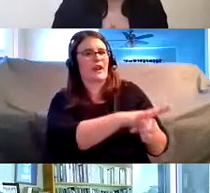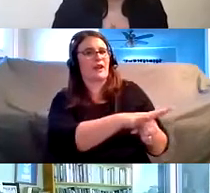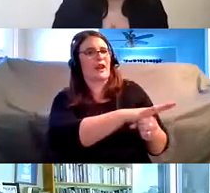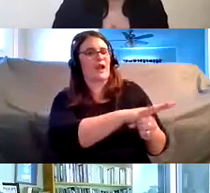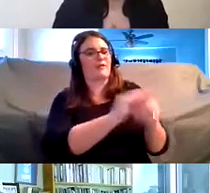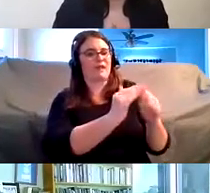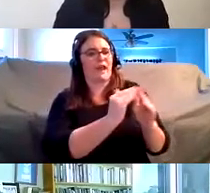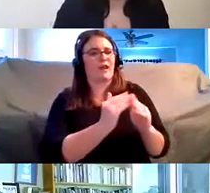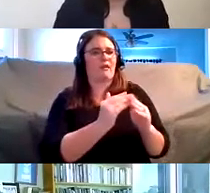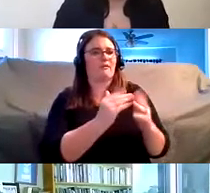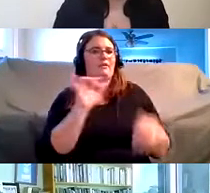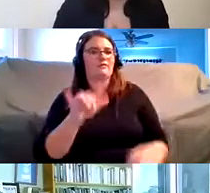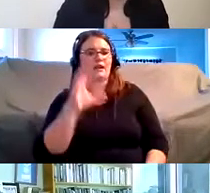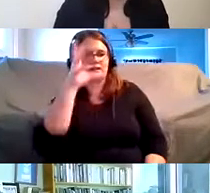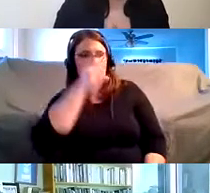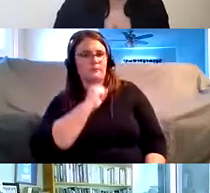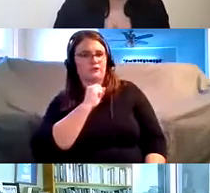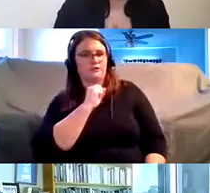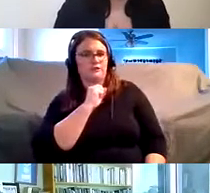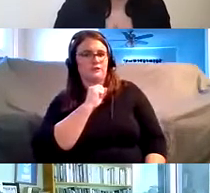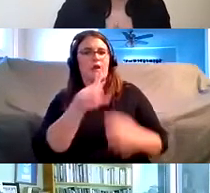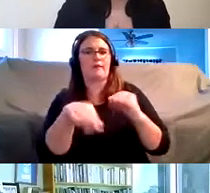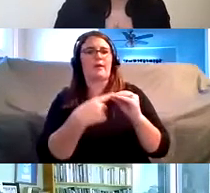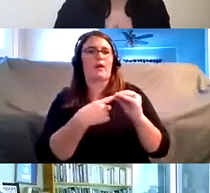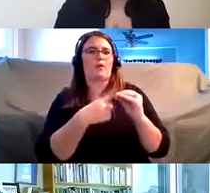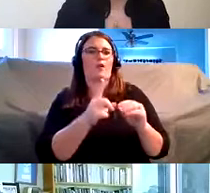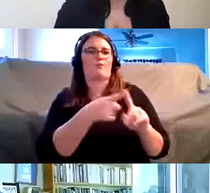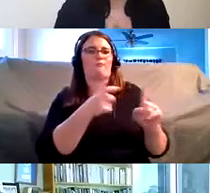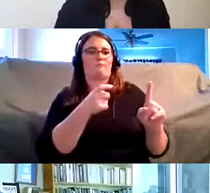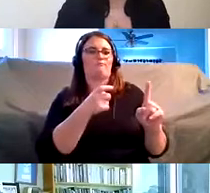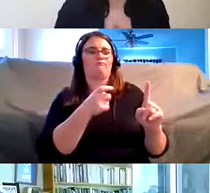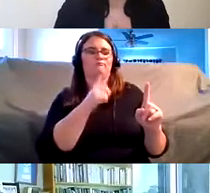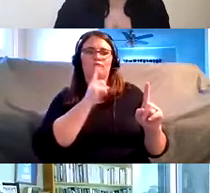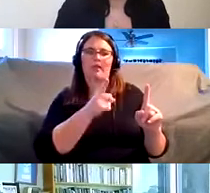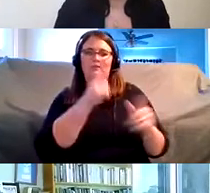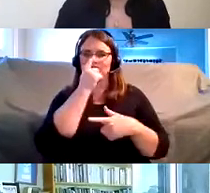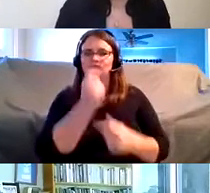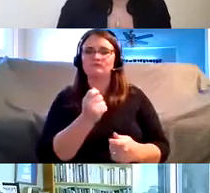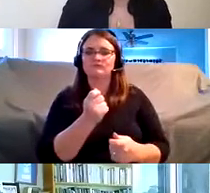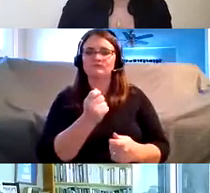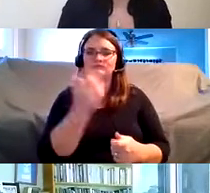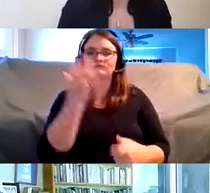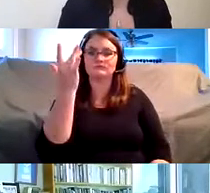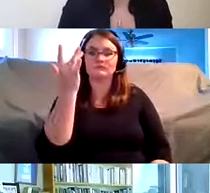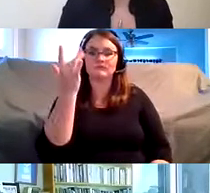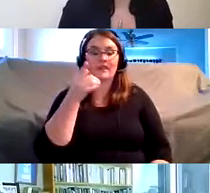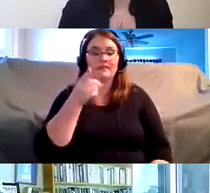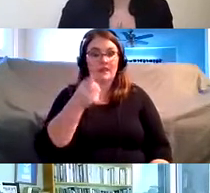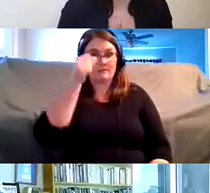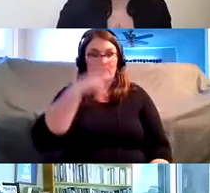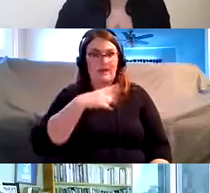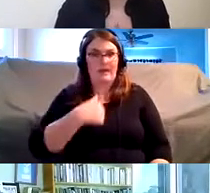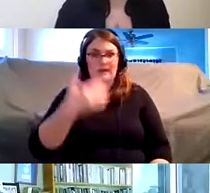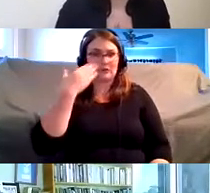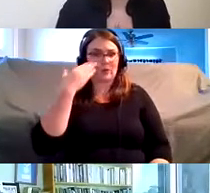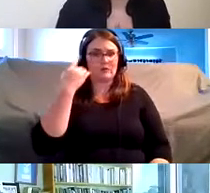that kind of assumption around where folks come from was a really interesting thing because I had known this man for 5 years, the entire time